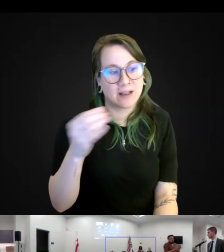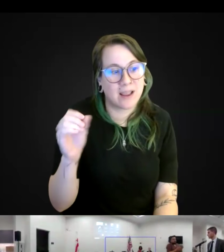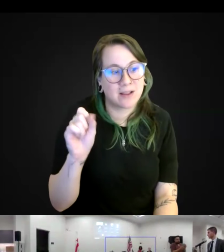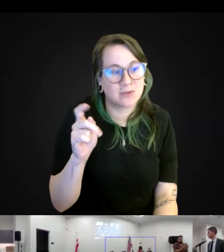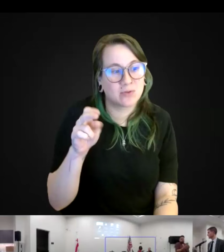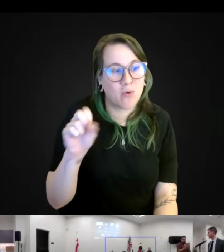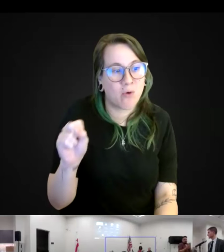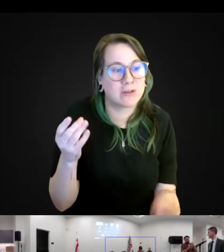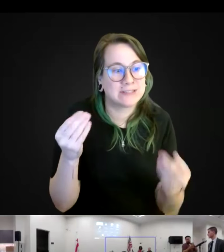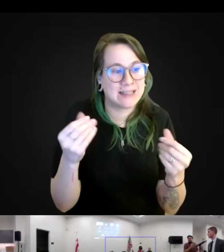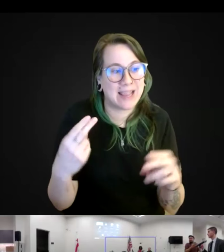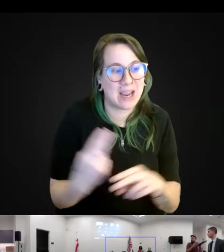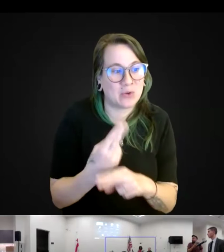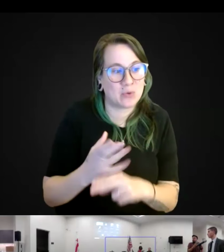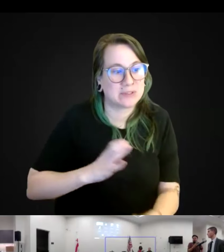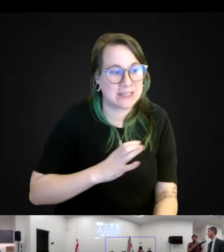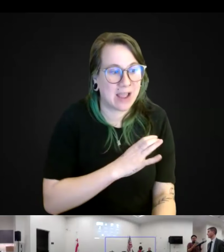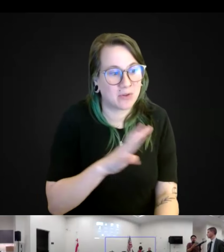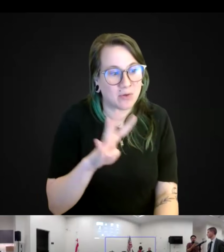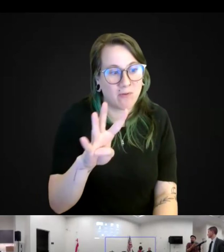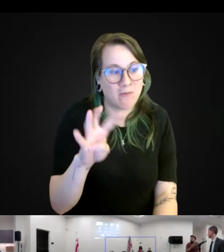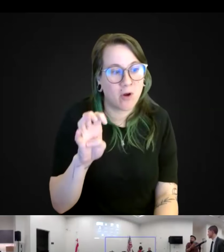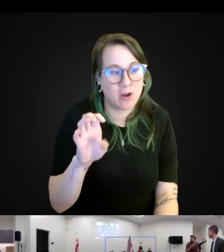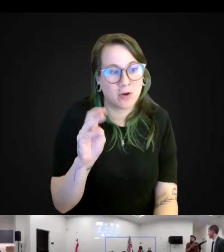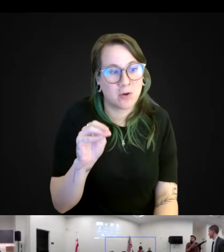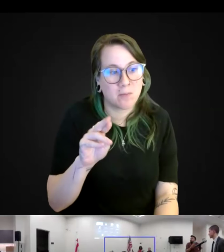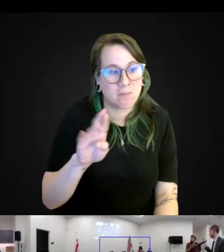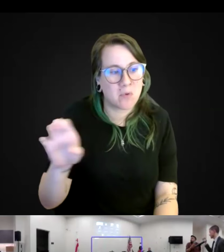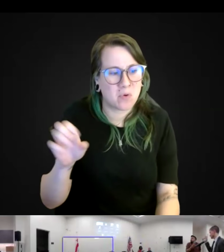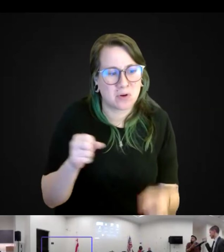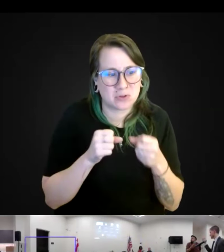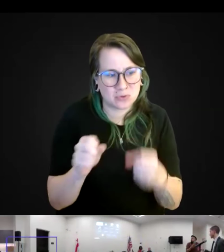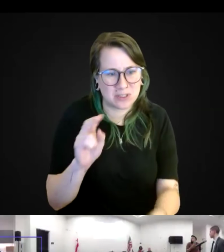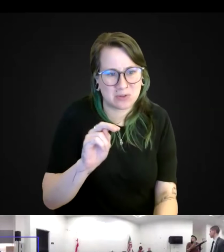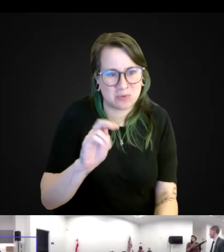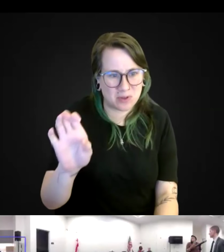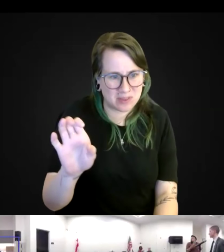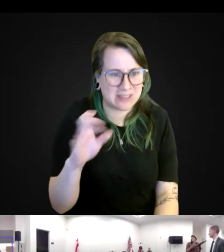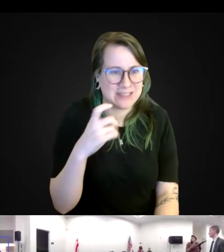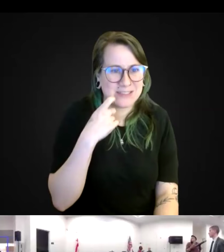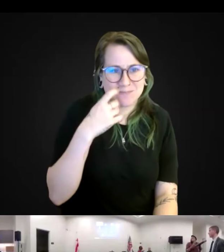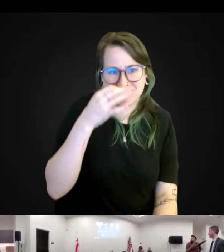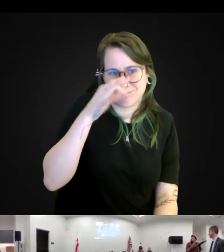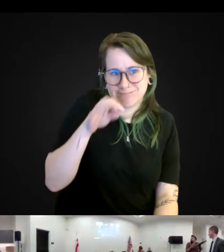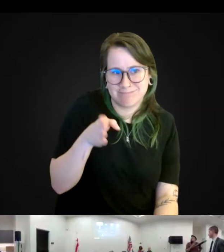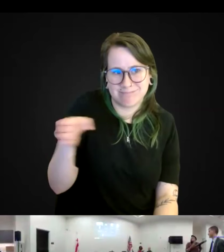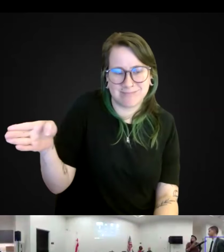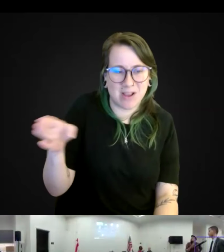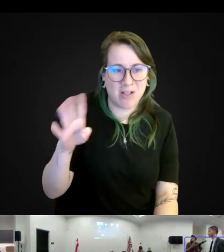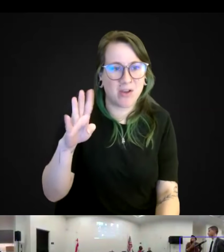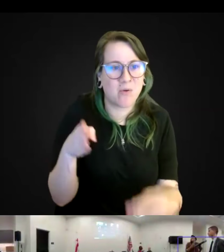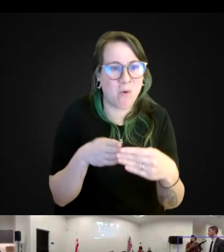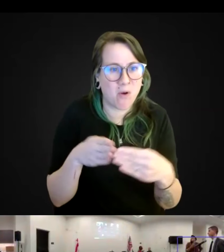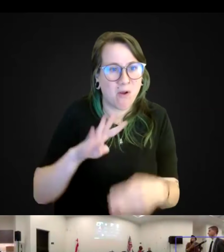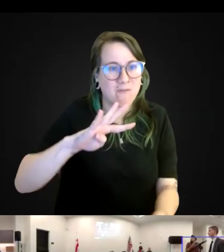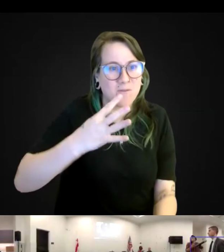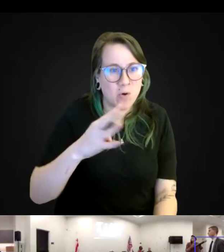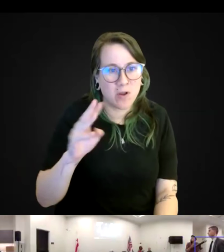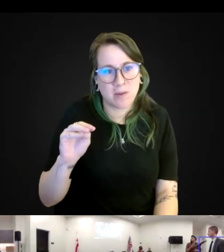Moore Street Northeast. This is the former Pallet 22 space just down the street at the corner of 4th and